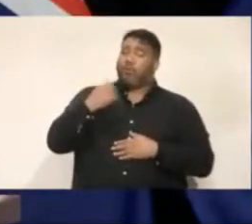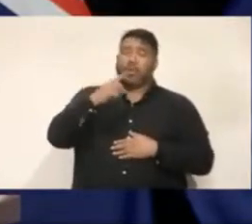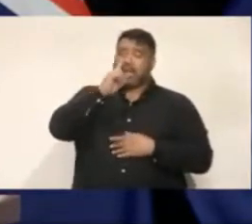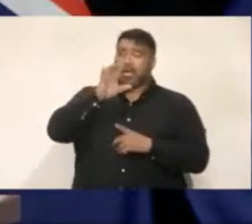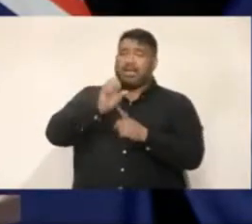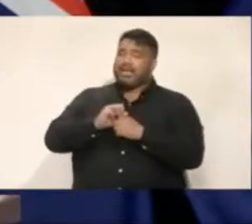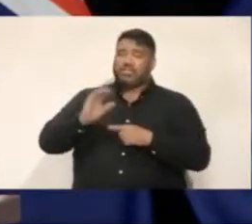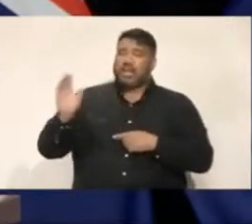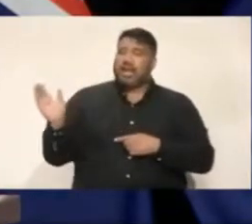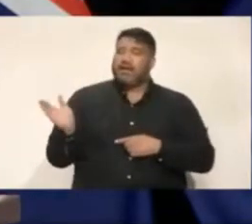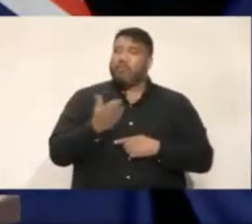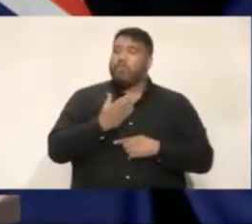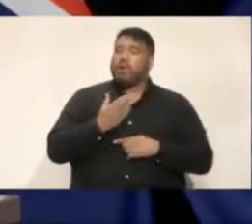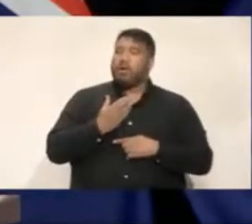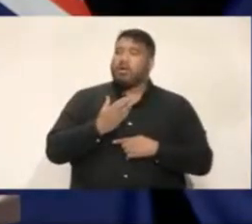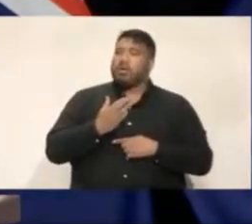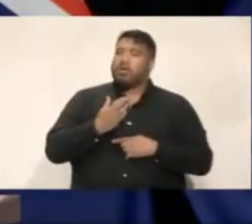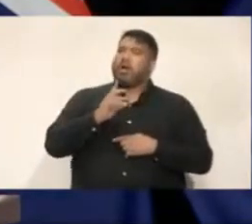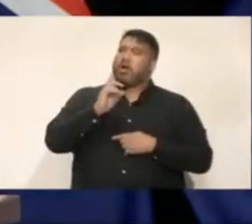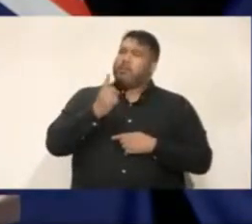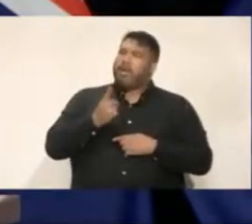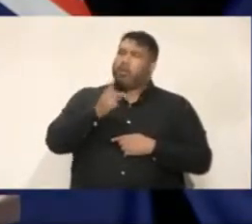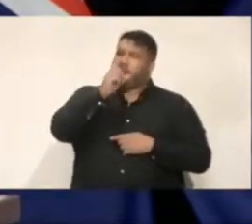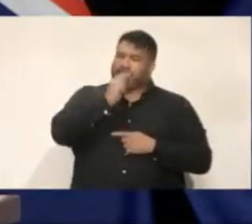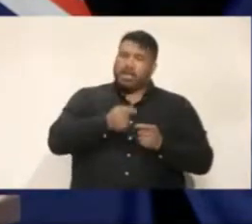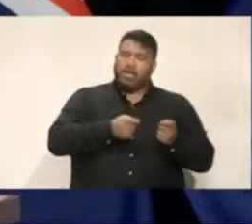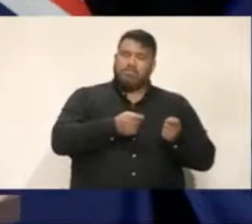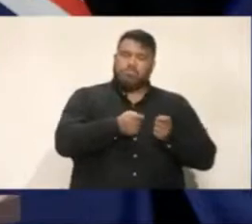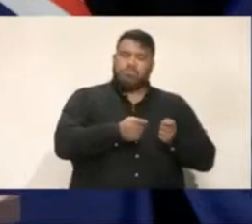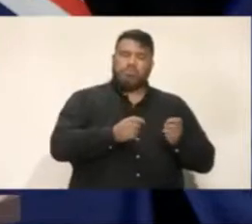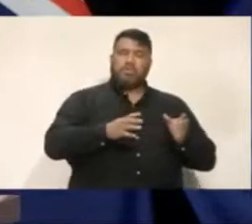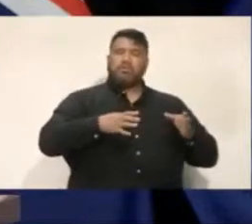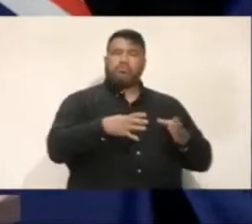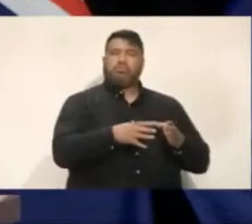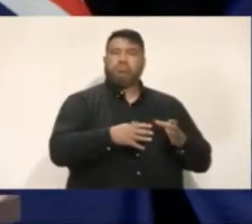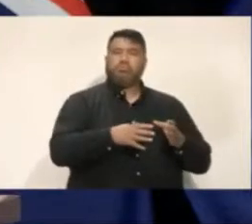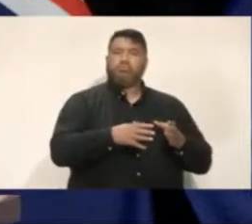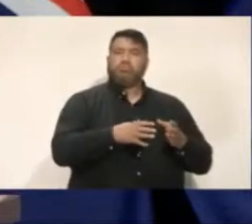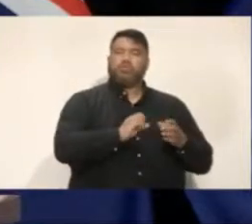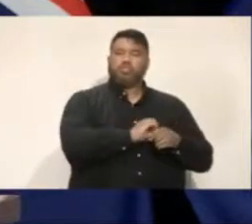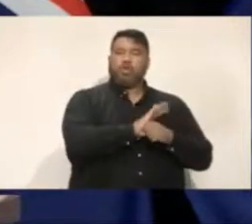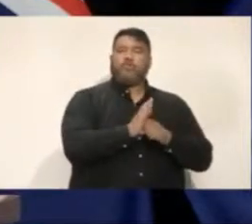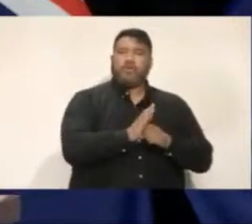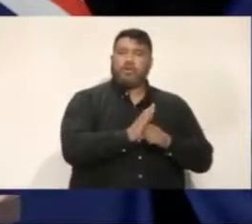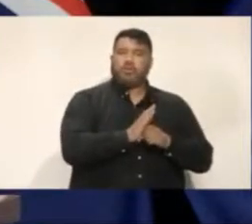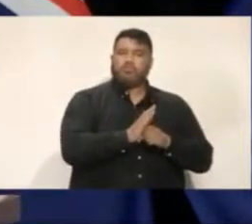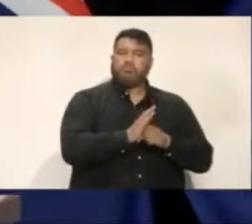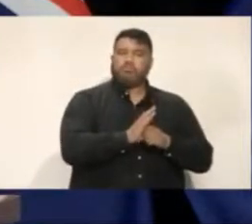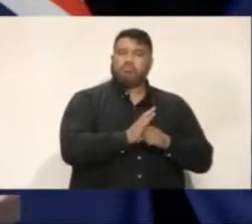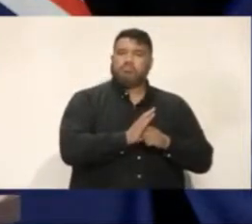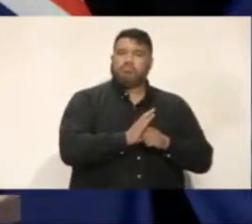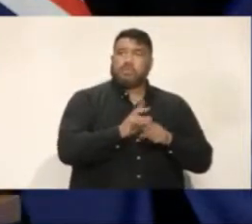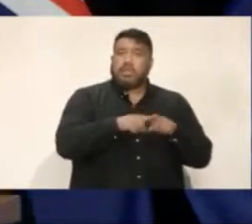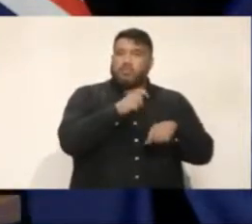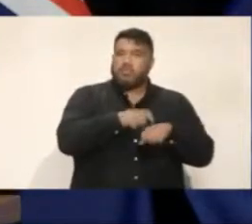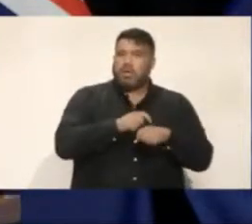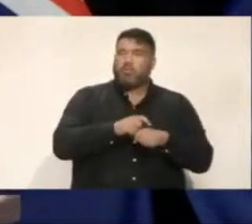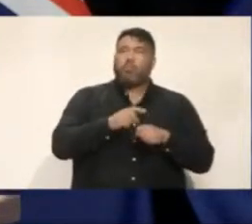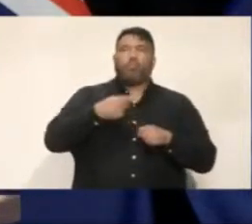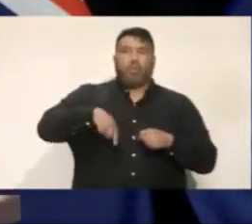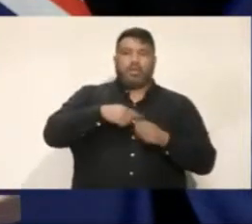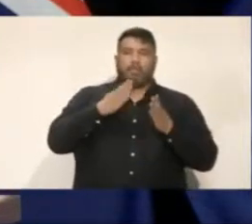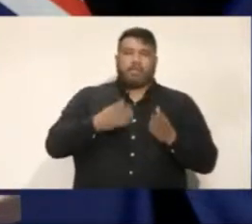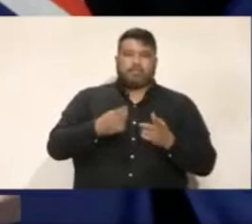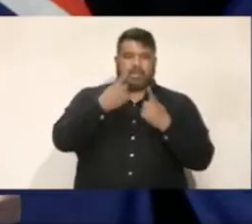But it does give us reason to be careful, and it does give us reason to be cautious. Secondly, we have considered